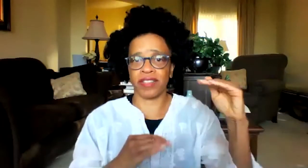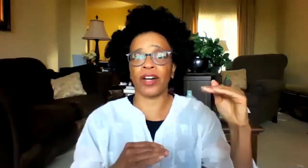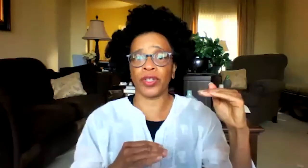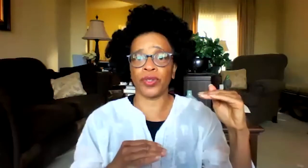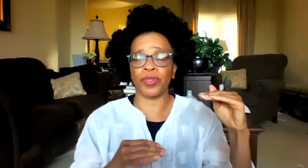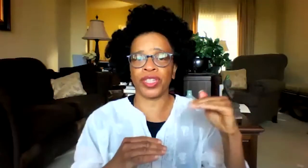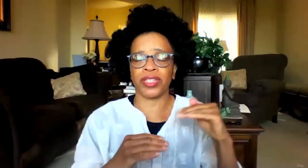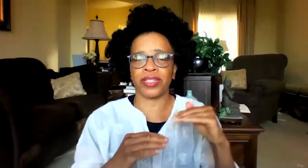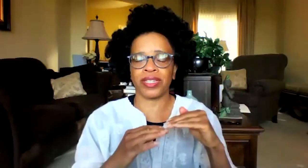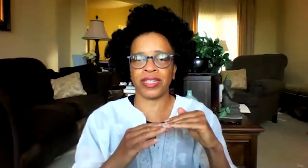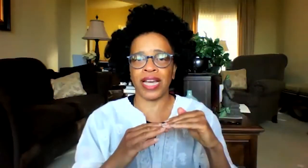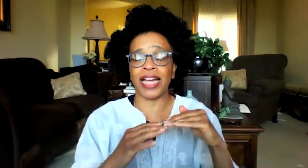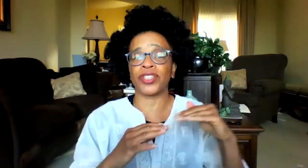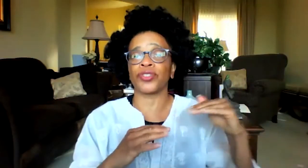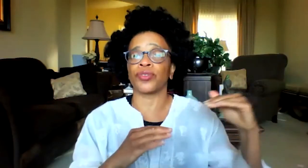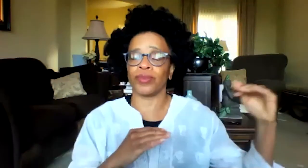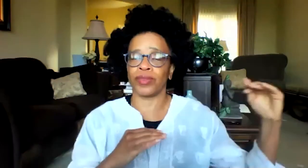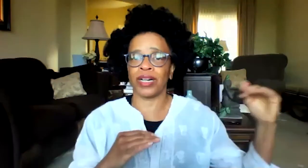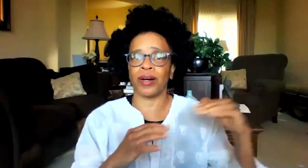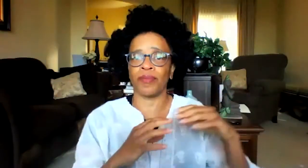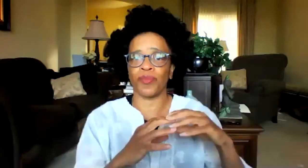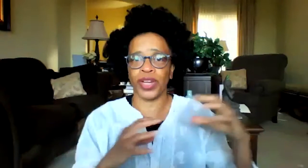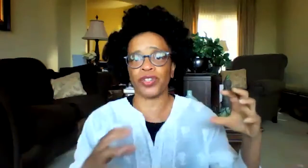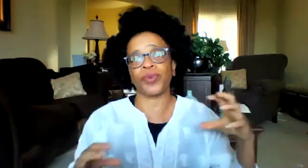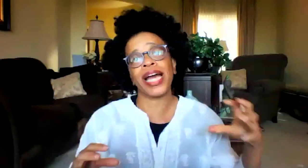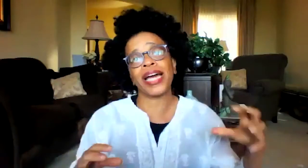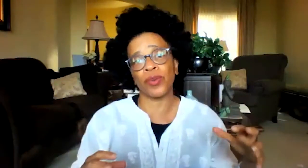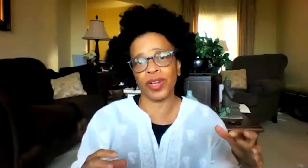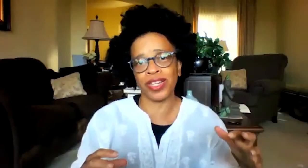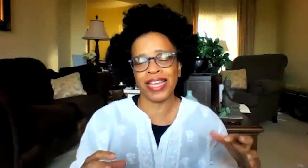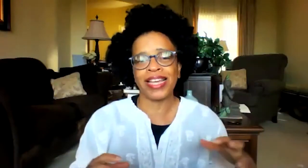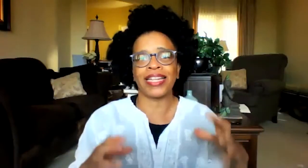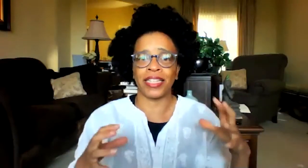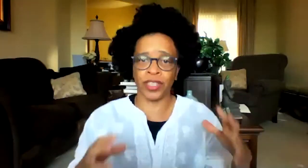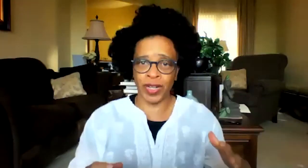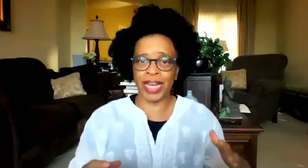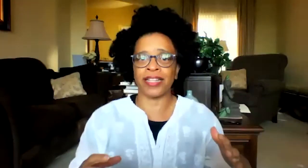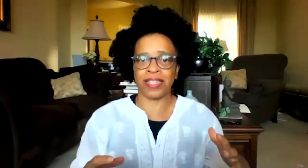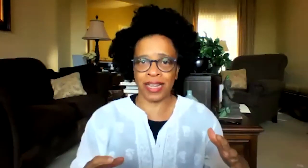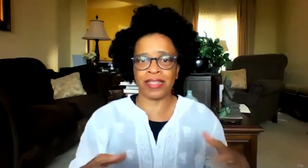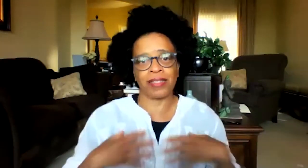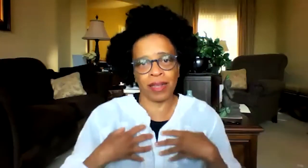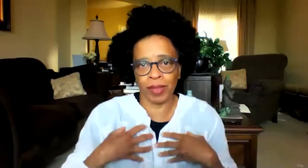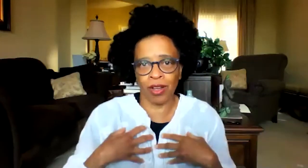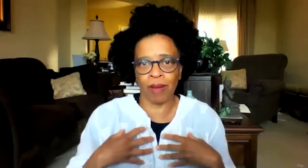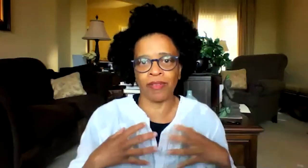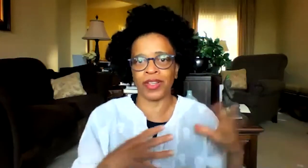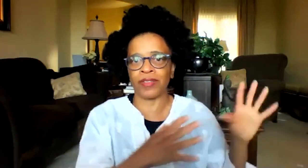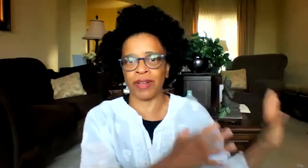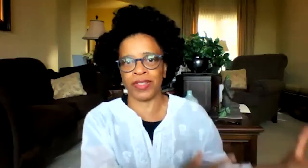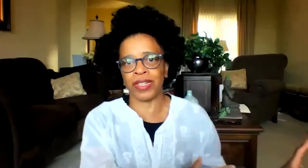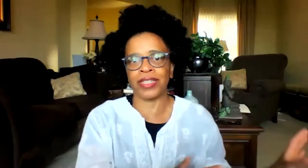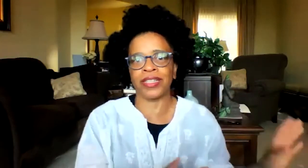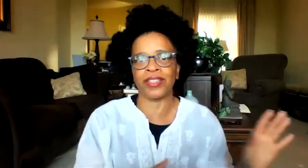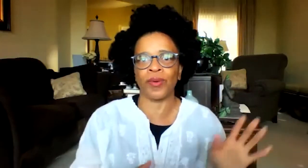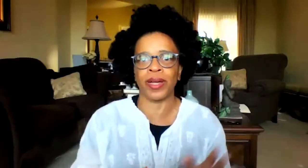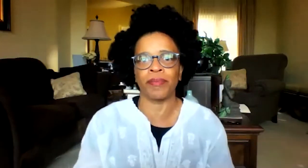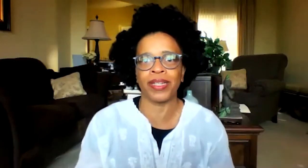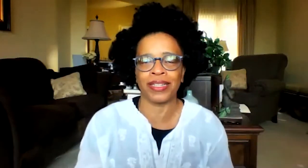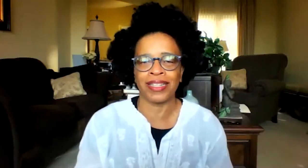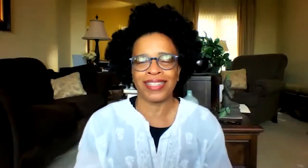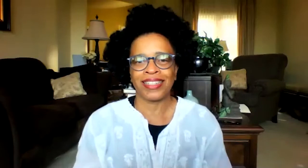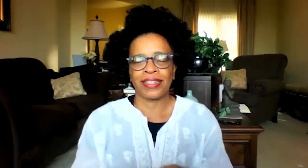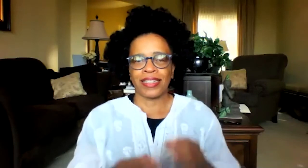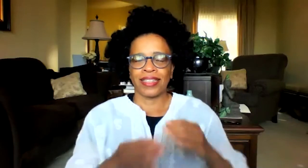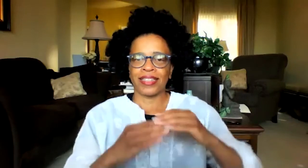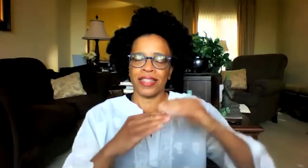hierarchies of value tied to racial categories. And in the United States, I'm a law professor, I've studied this quite a